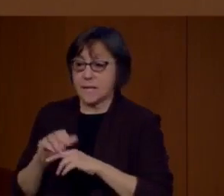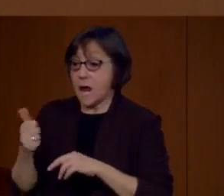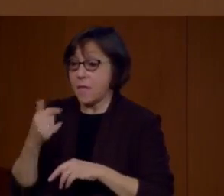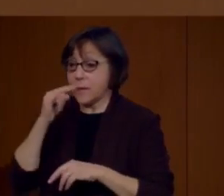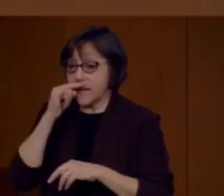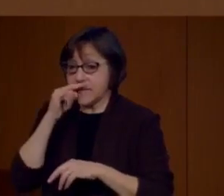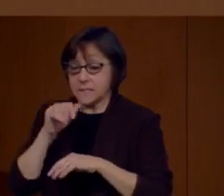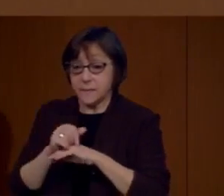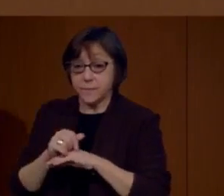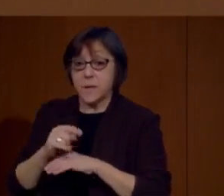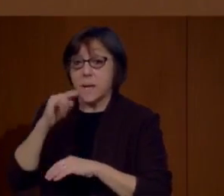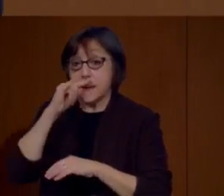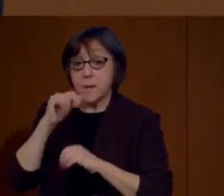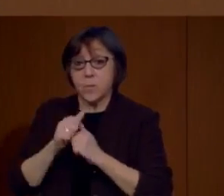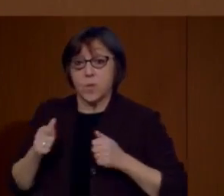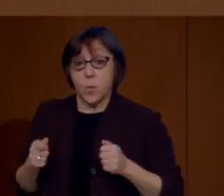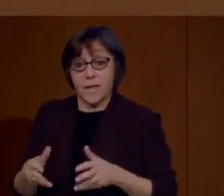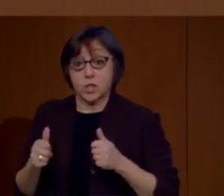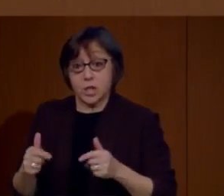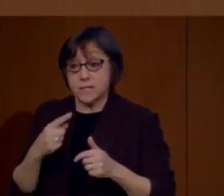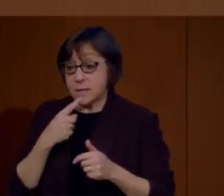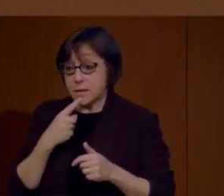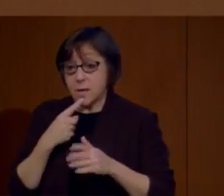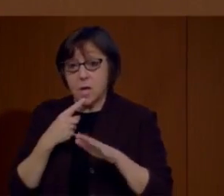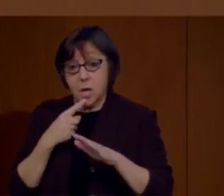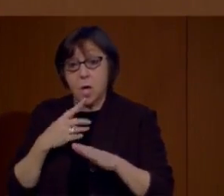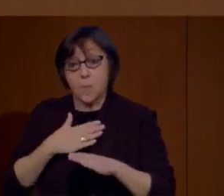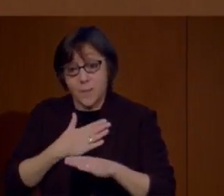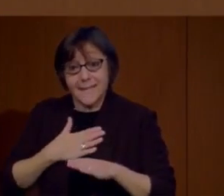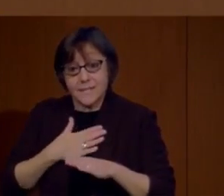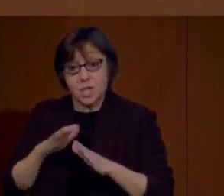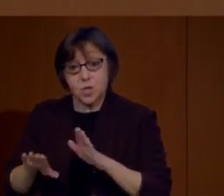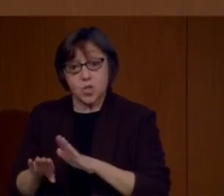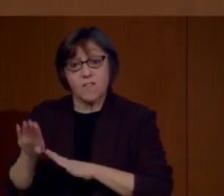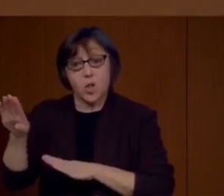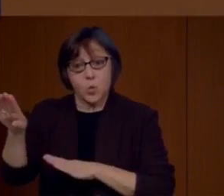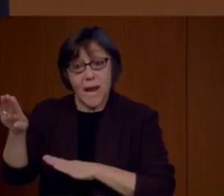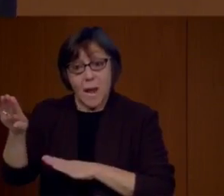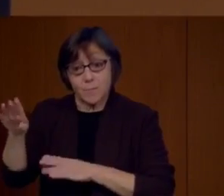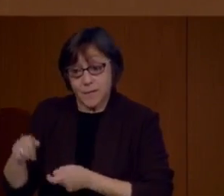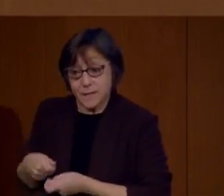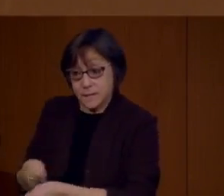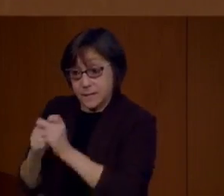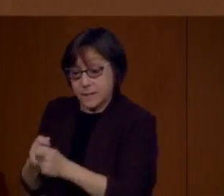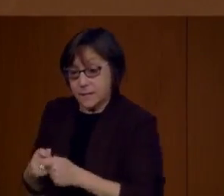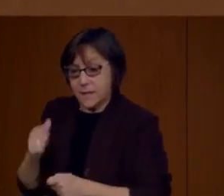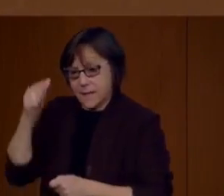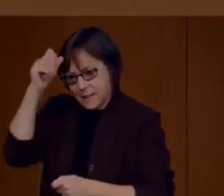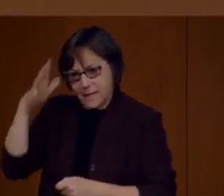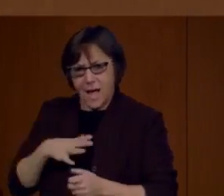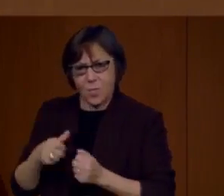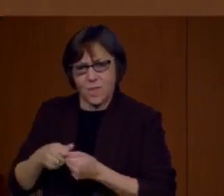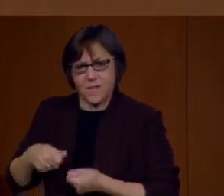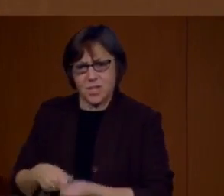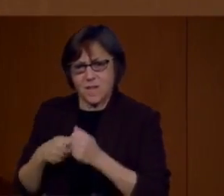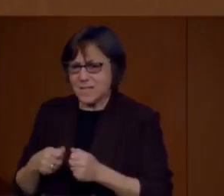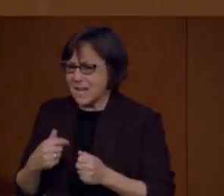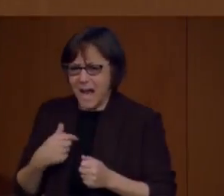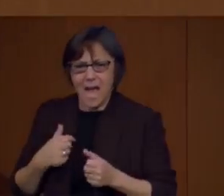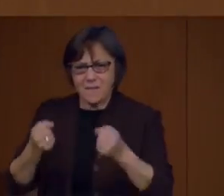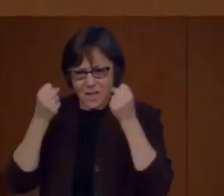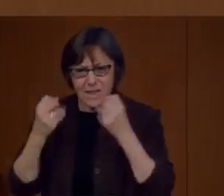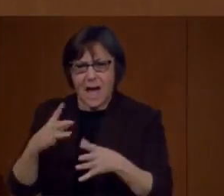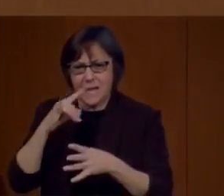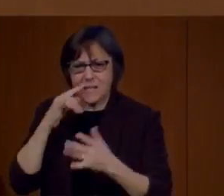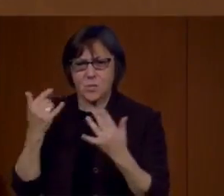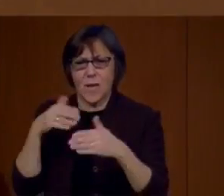there. And the kid in the wheelchair says, "Would you please shovel the ramp?" The guy with the shovel says, "I got a lot of kids